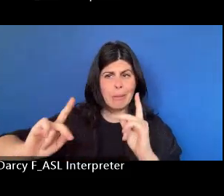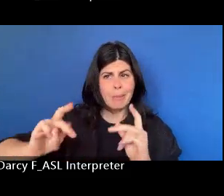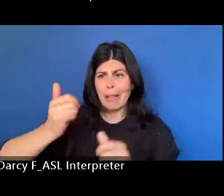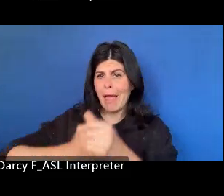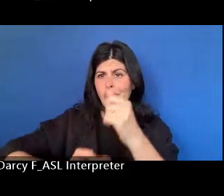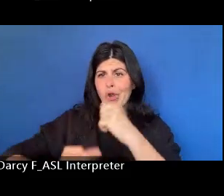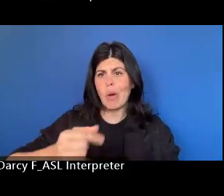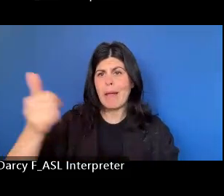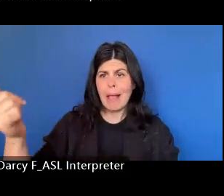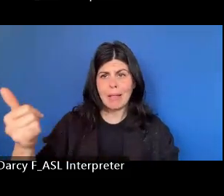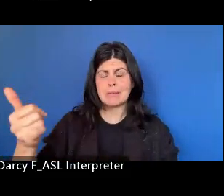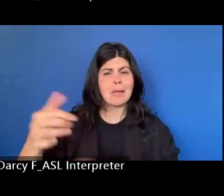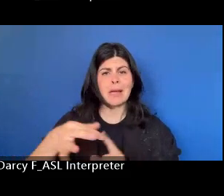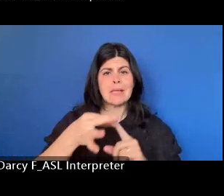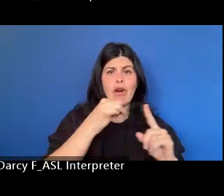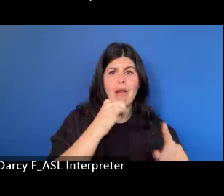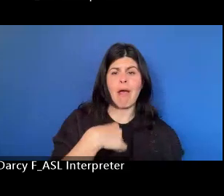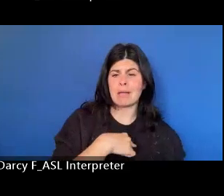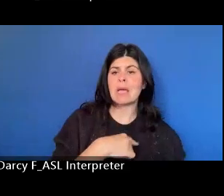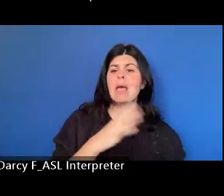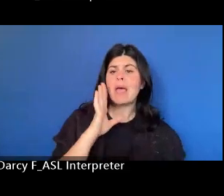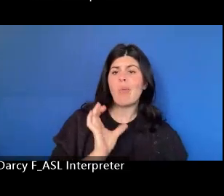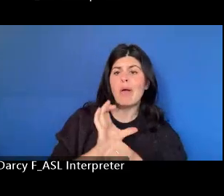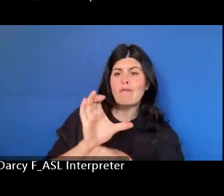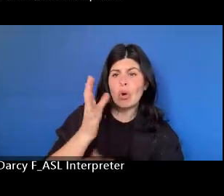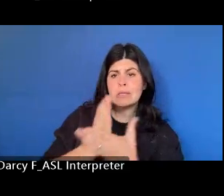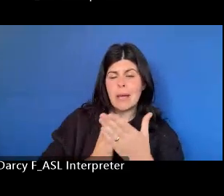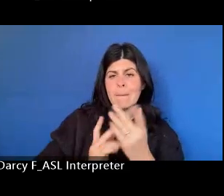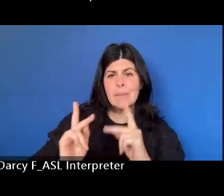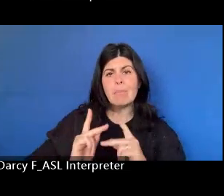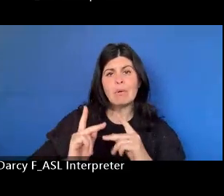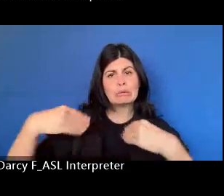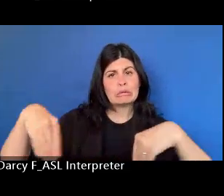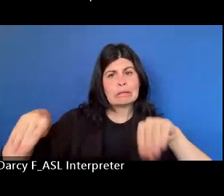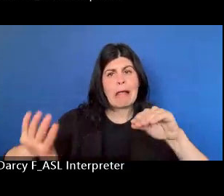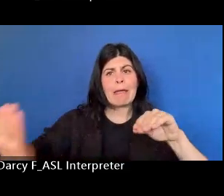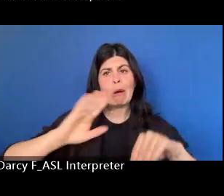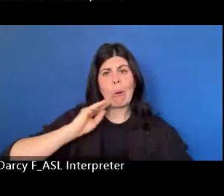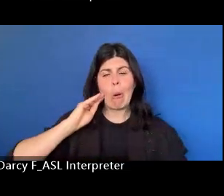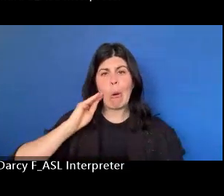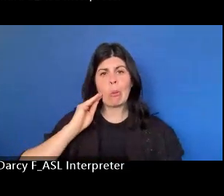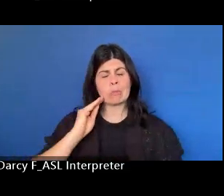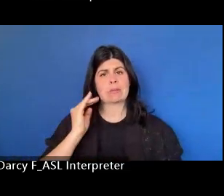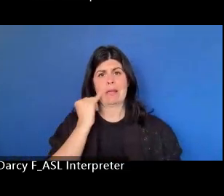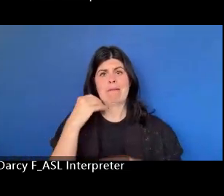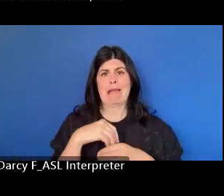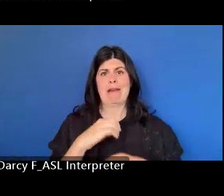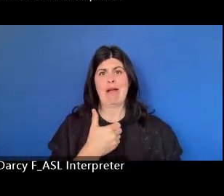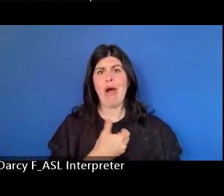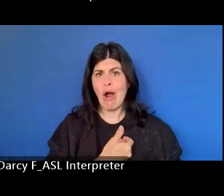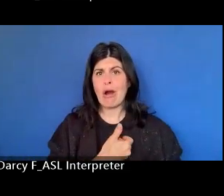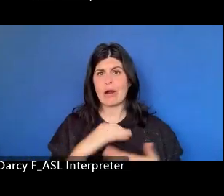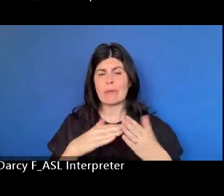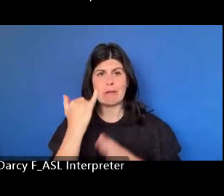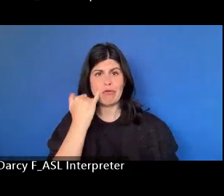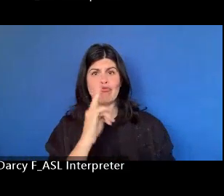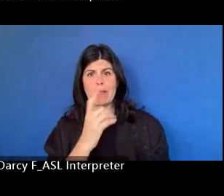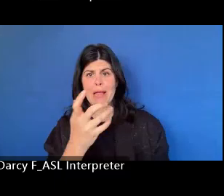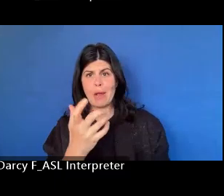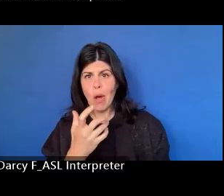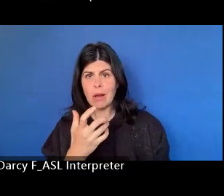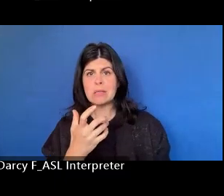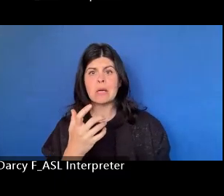people's homes if this goes throughout our communities. And if you really want to know where to put these pilot programs, it would be in